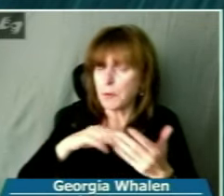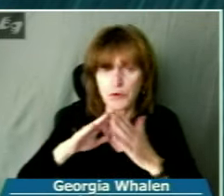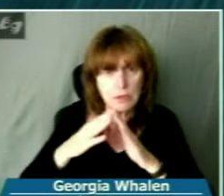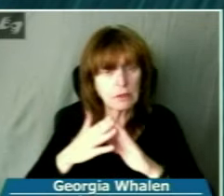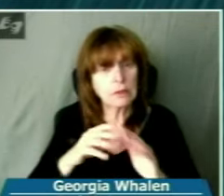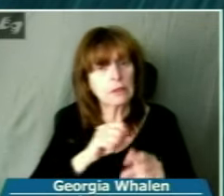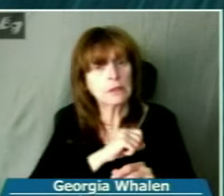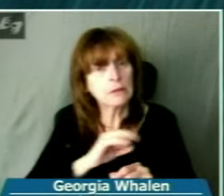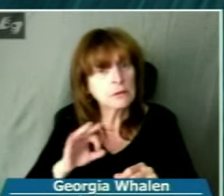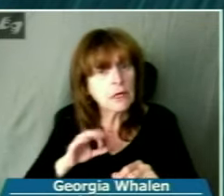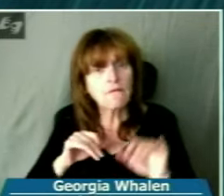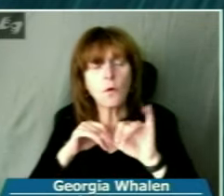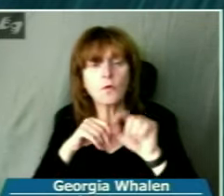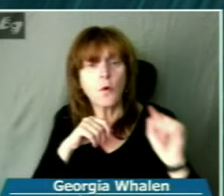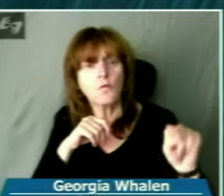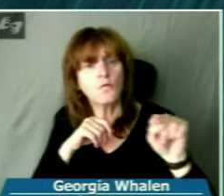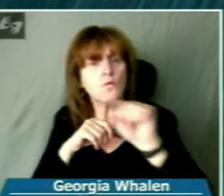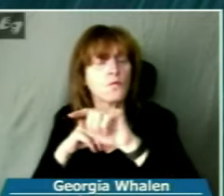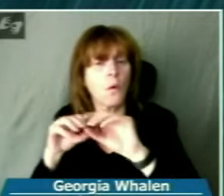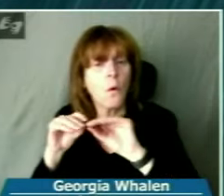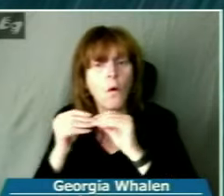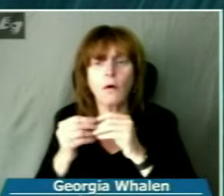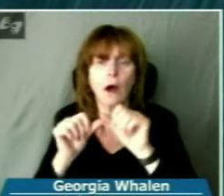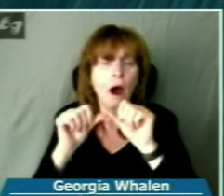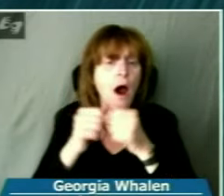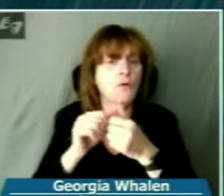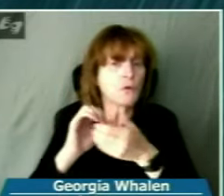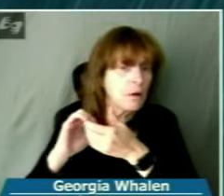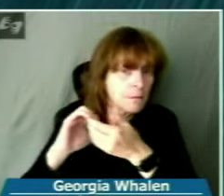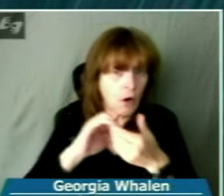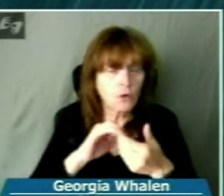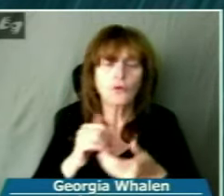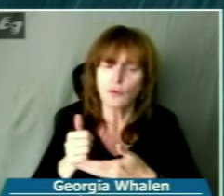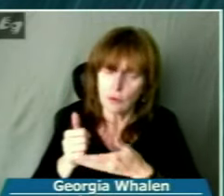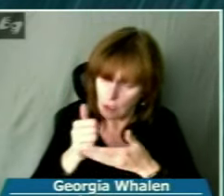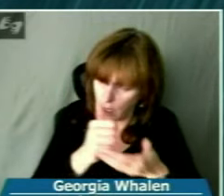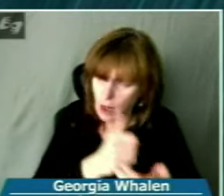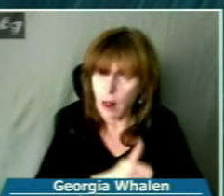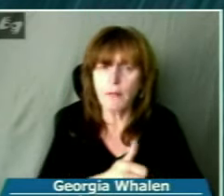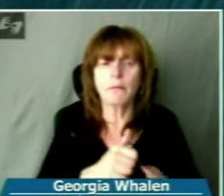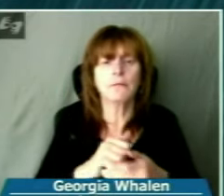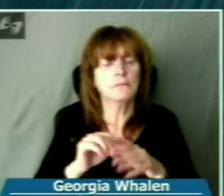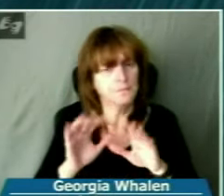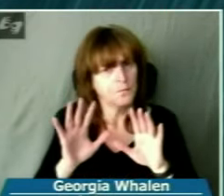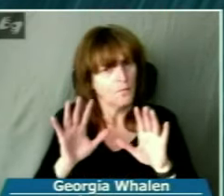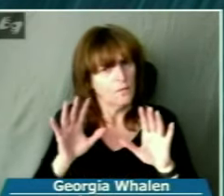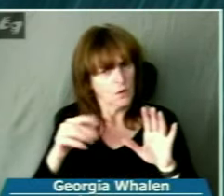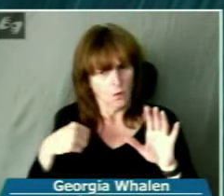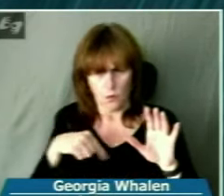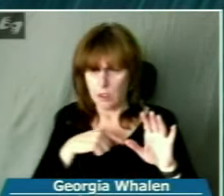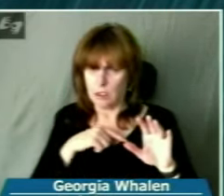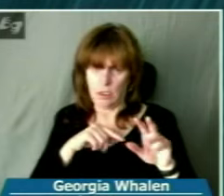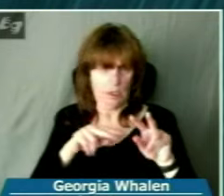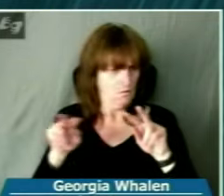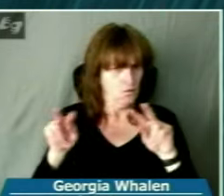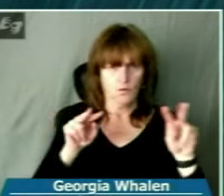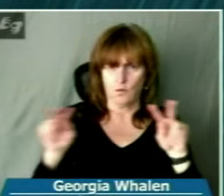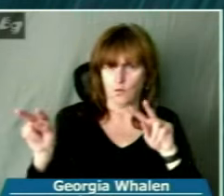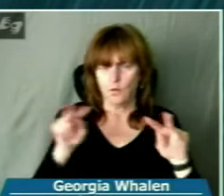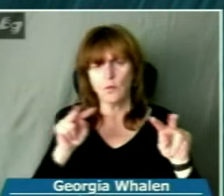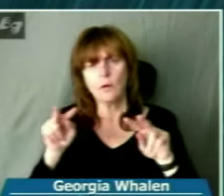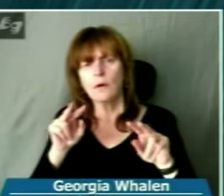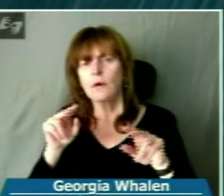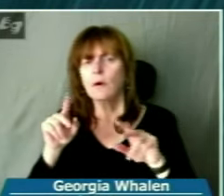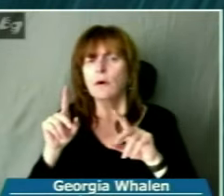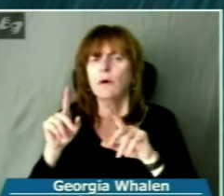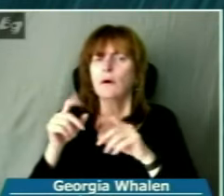are providing supports there as well. So we really had to look at the kind of partnerships that we've got a real strong history of here in